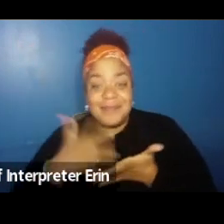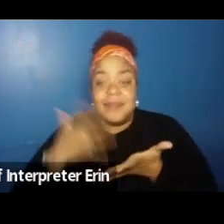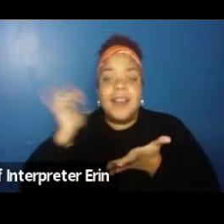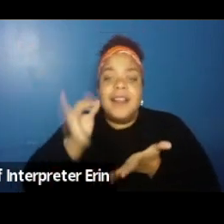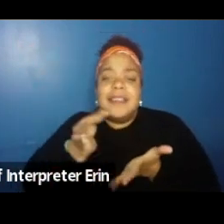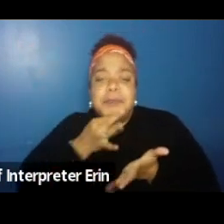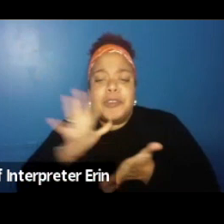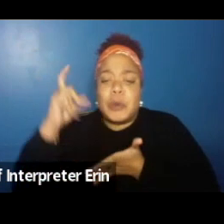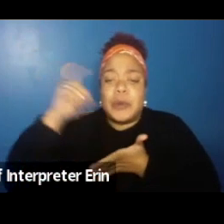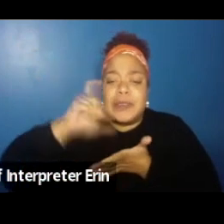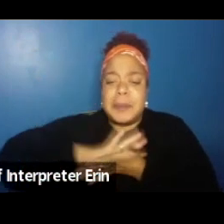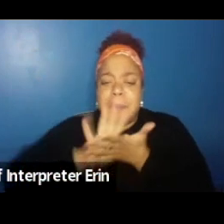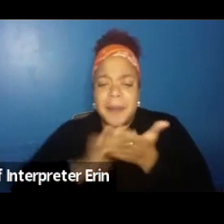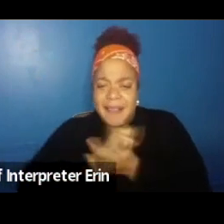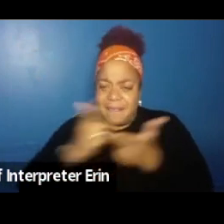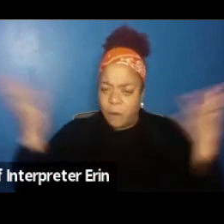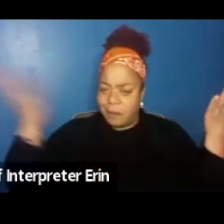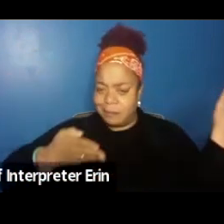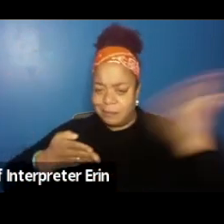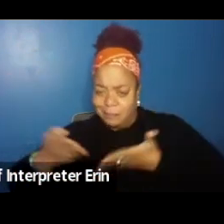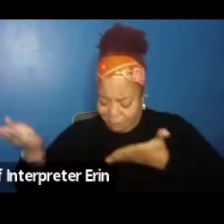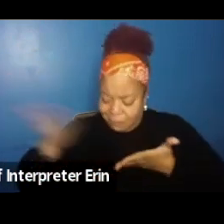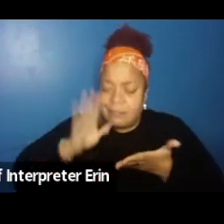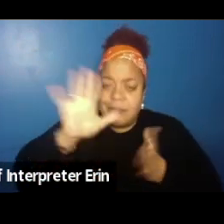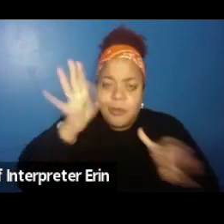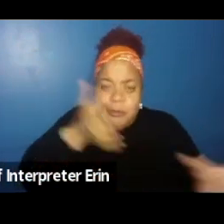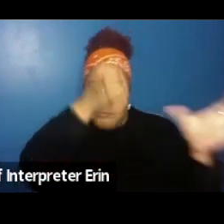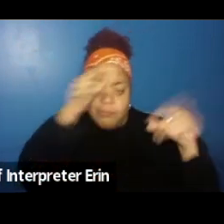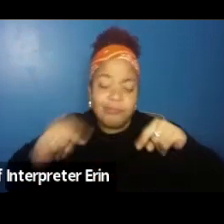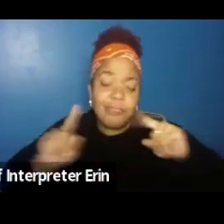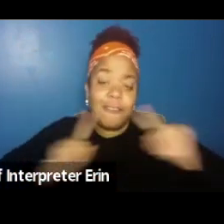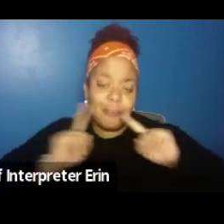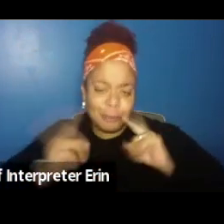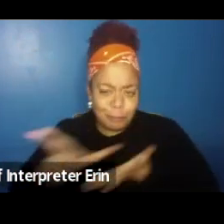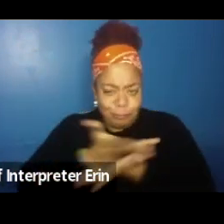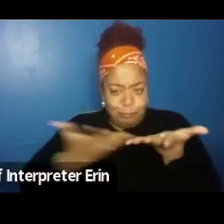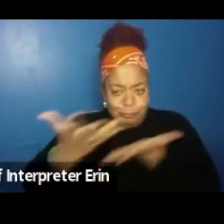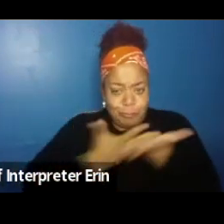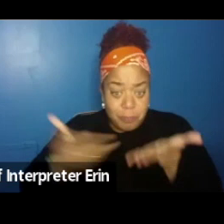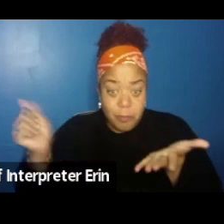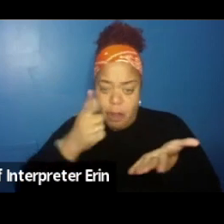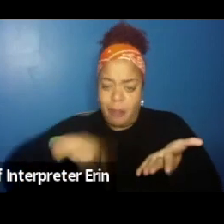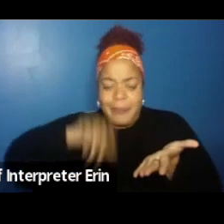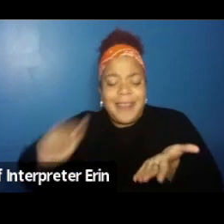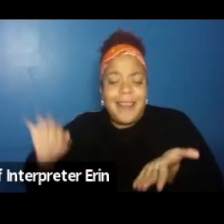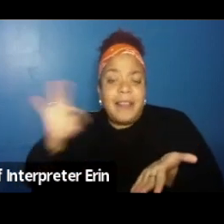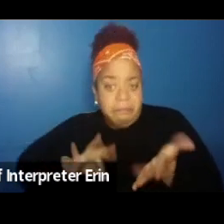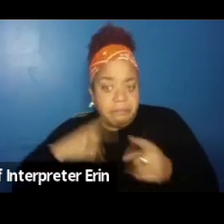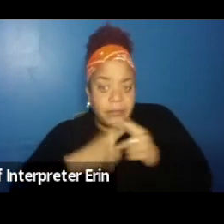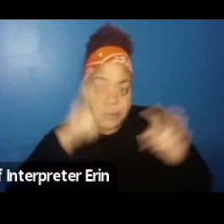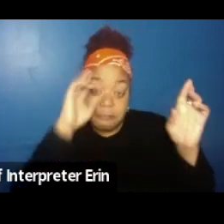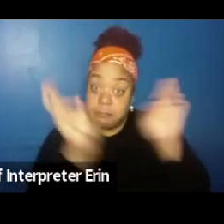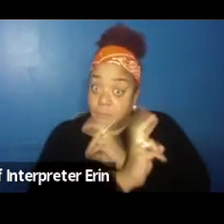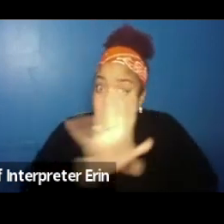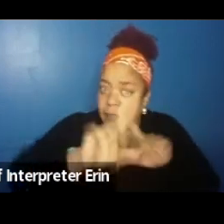to the conversation. We can all gain from and respect each other's various expertise. Collective liberation.